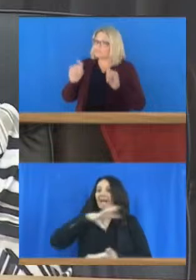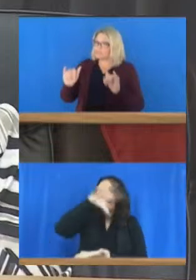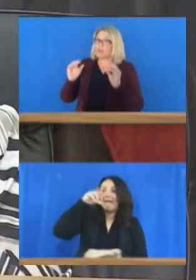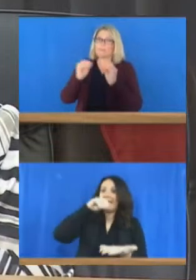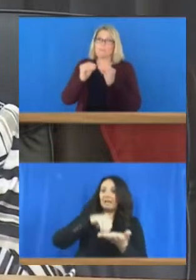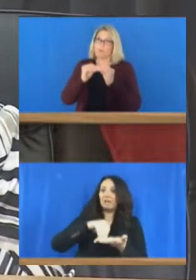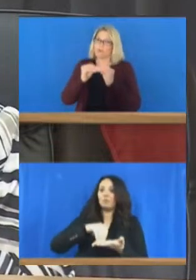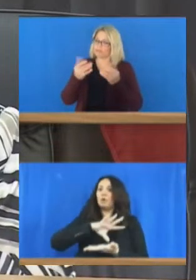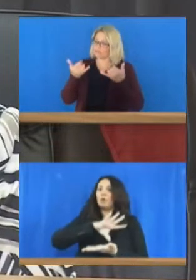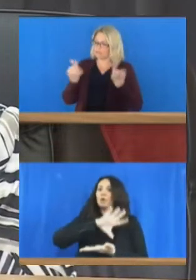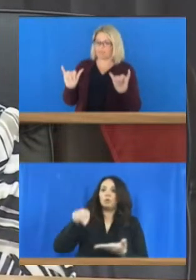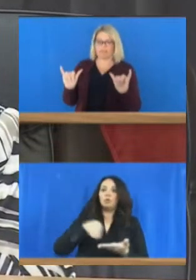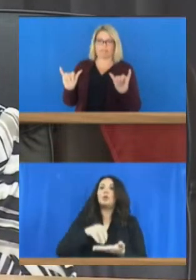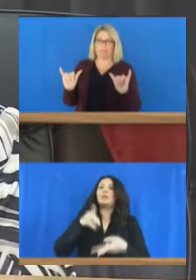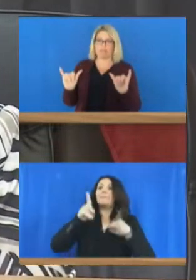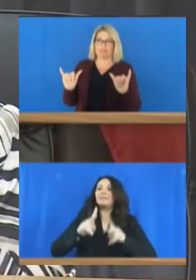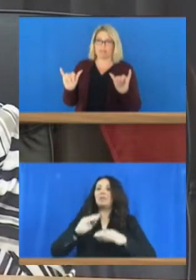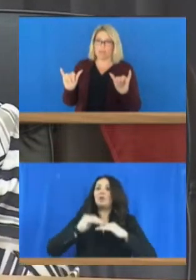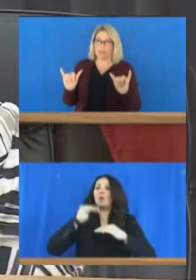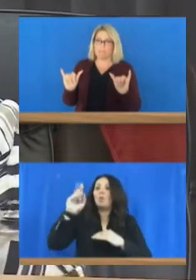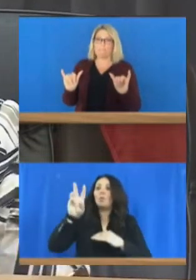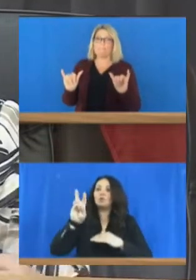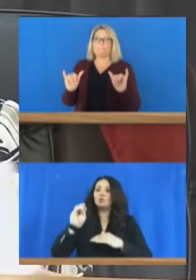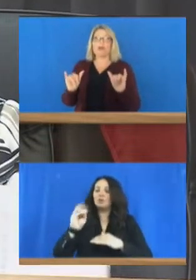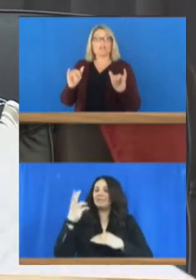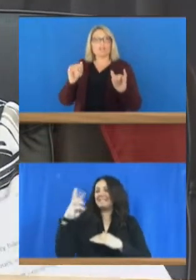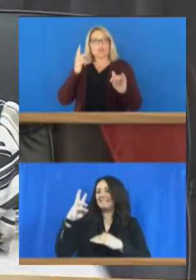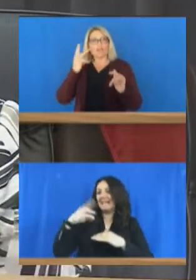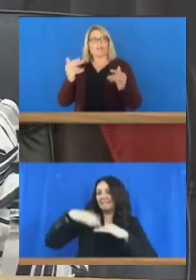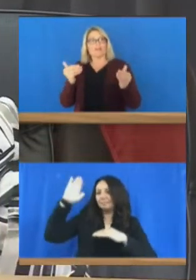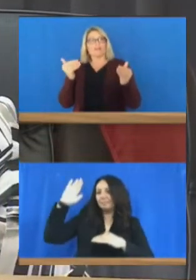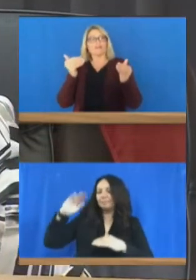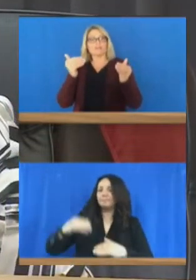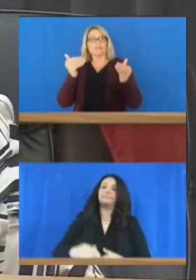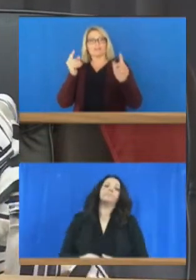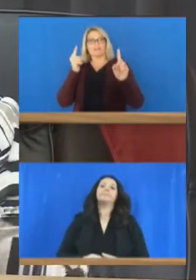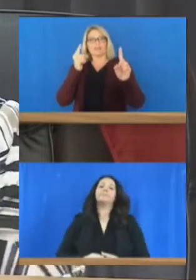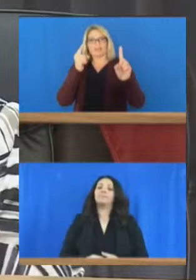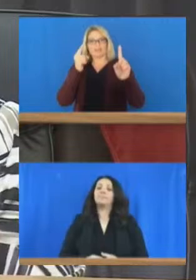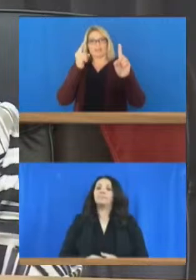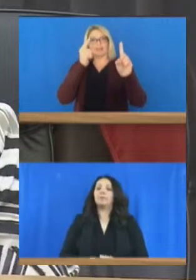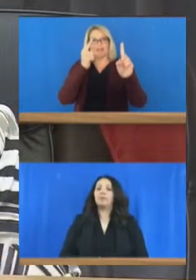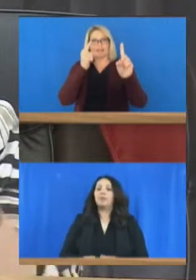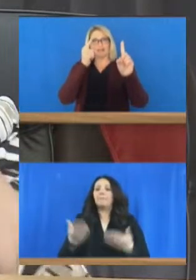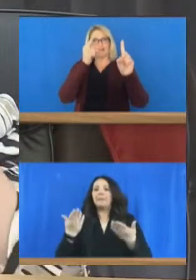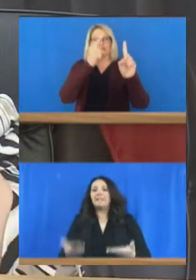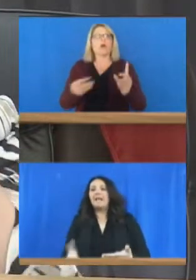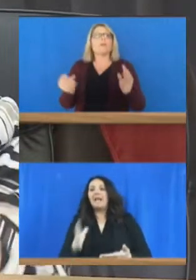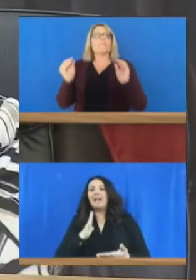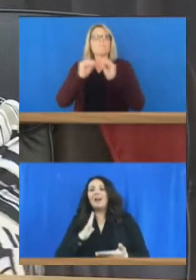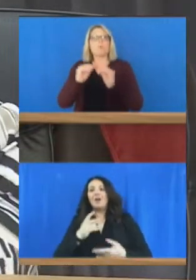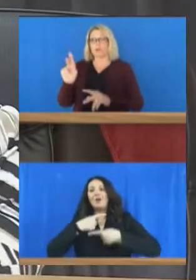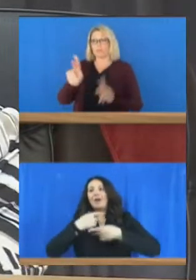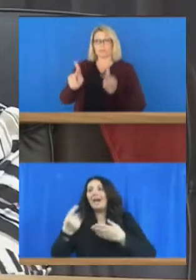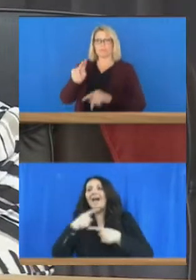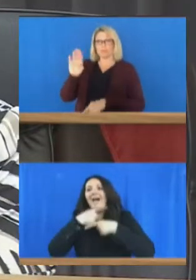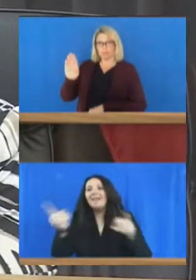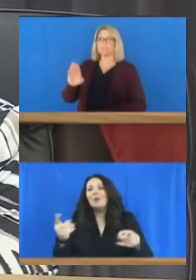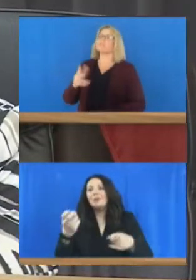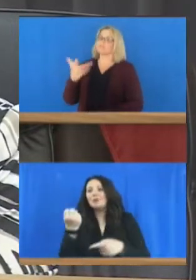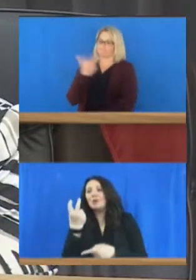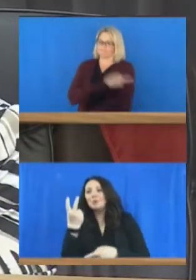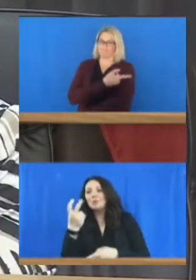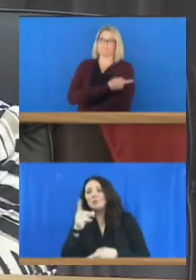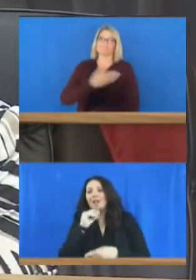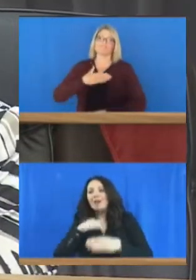is real, but so is the virus, and it does not care how tired we are. This is the time when we must all remain steadfast